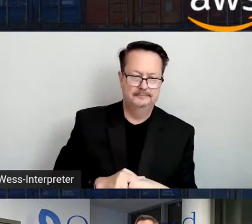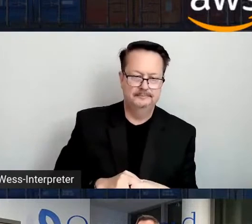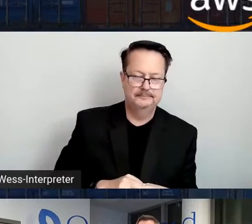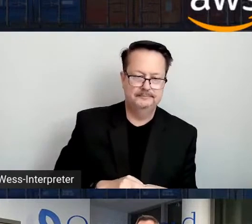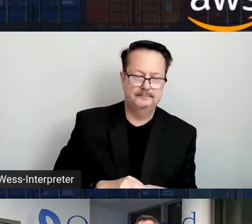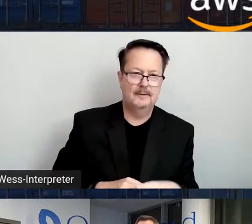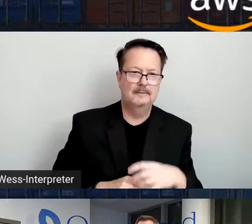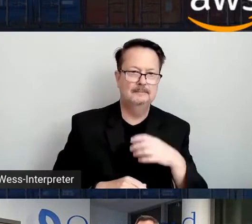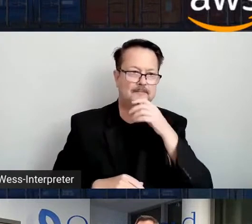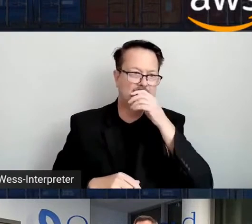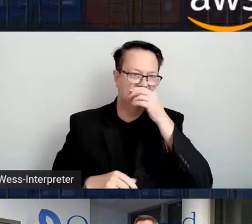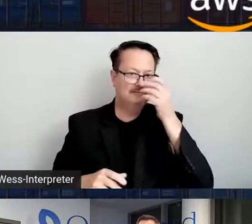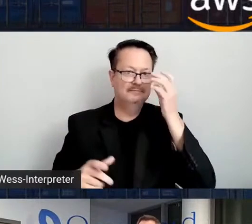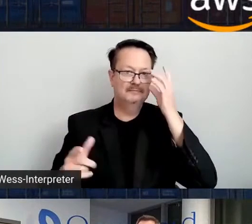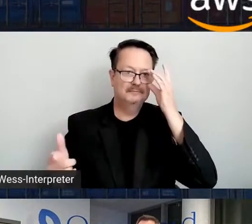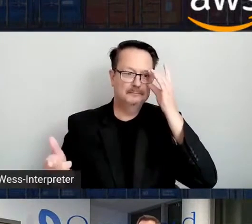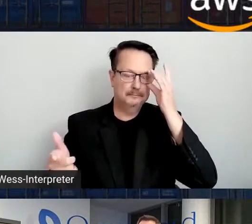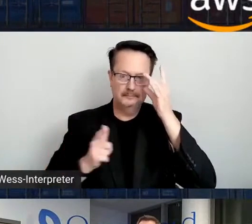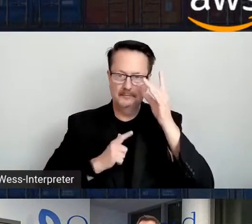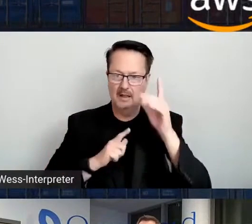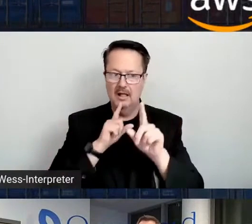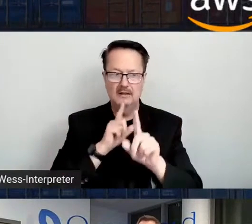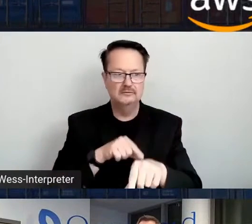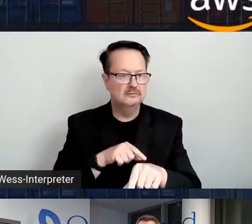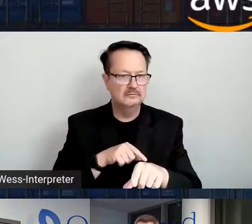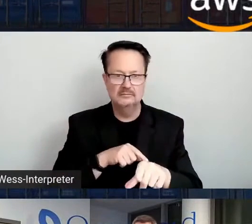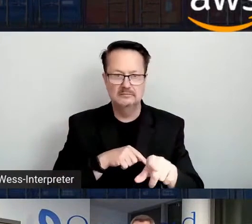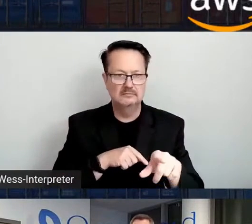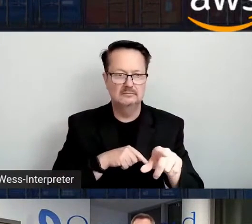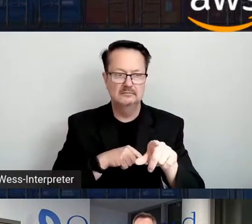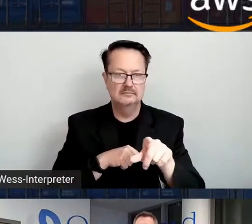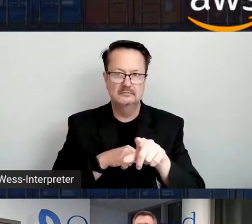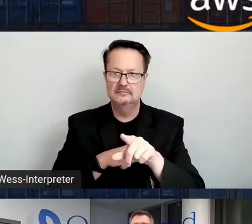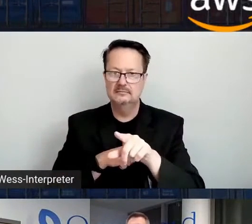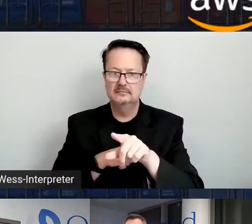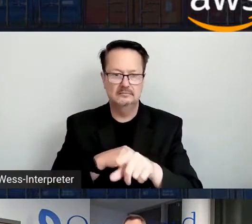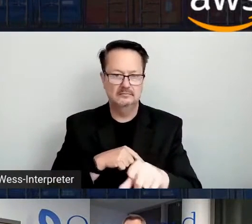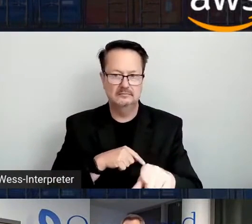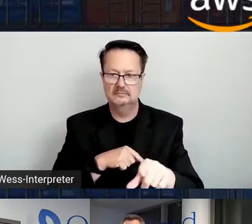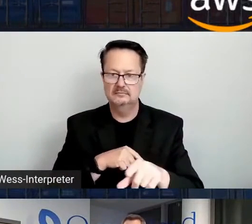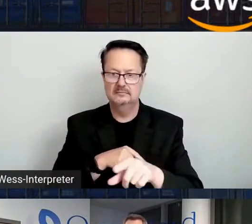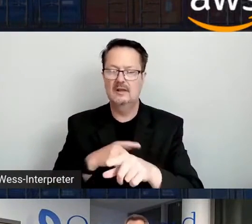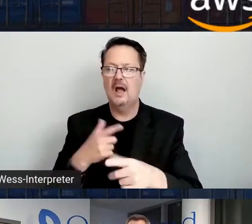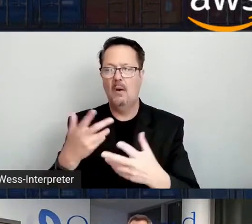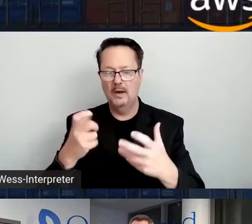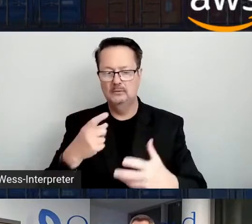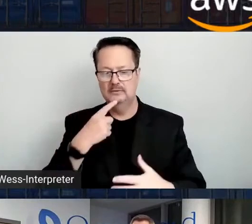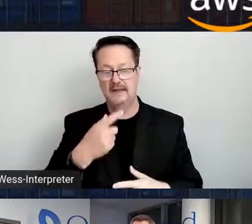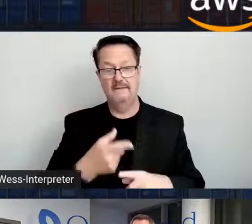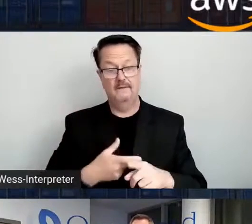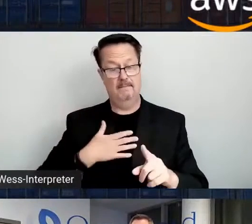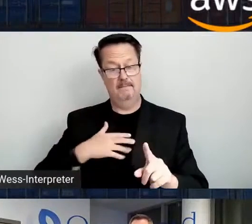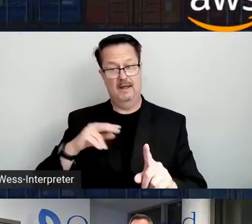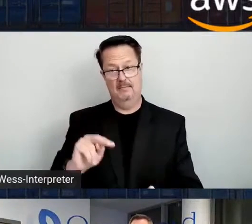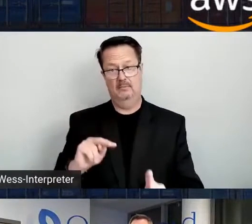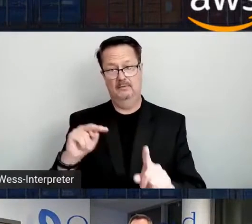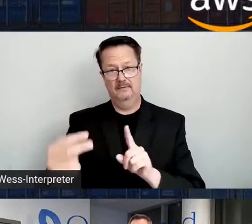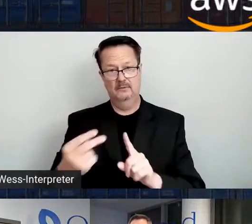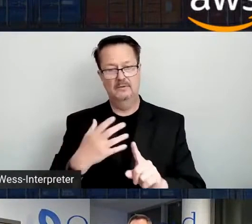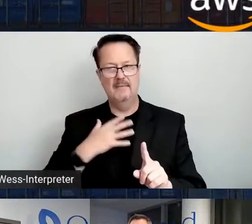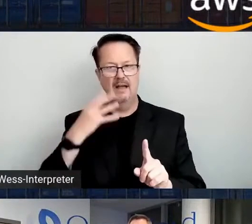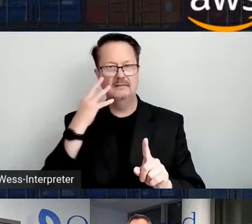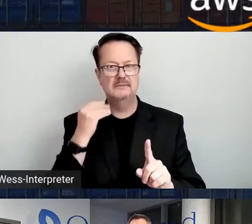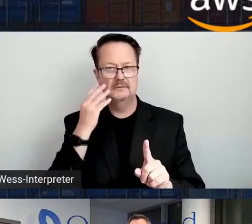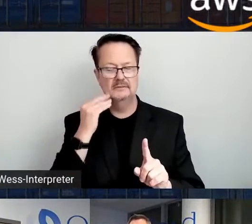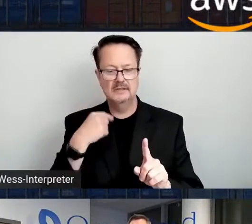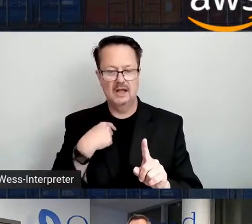Yeah, I think we should look. No, go ahead. No, I just wanted to say that from my point of view and the experience I see